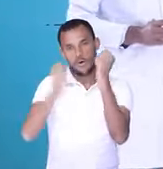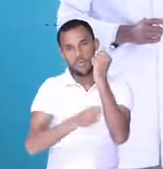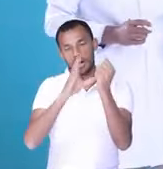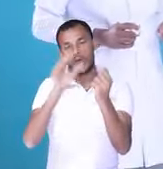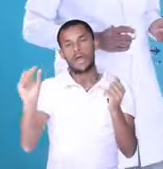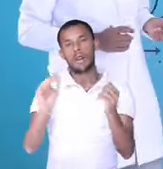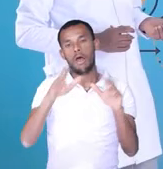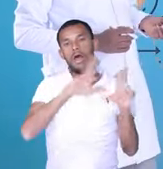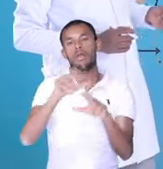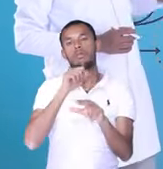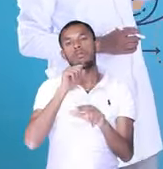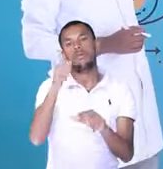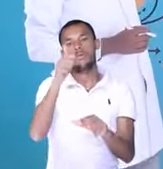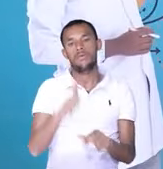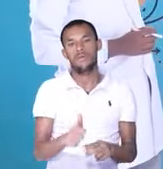and unstable.